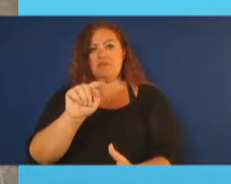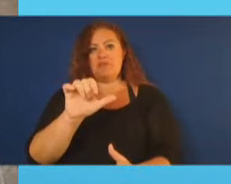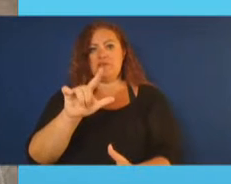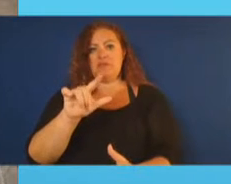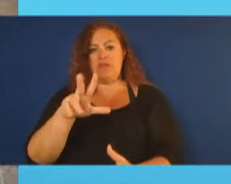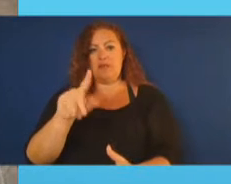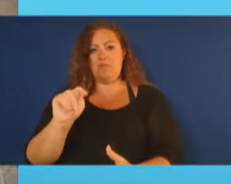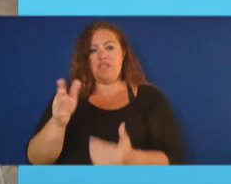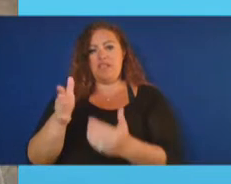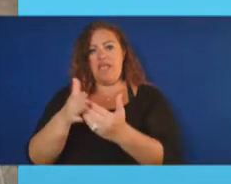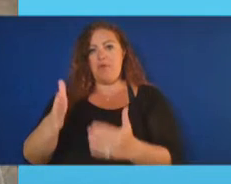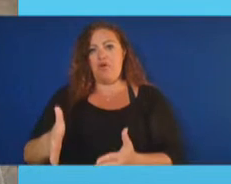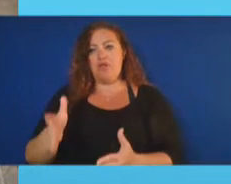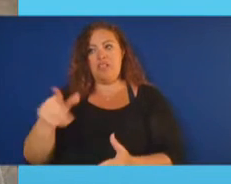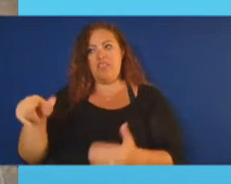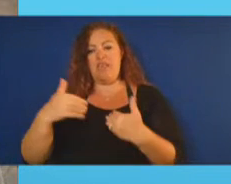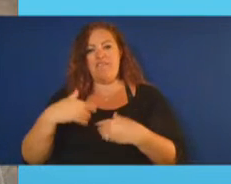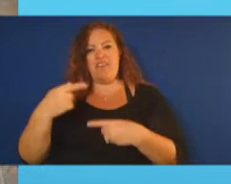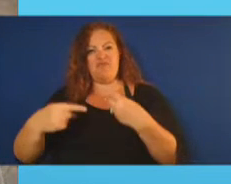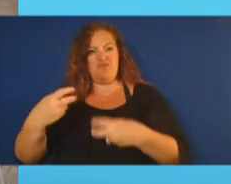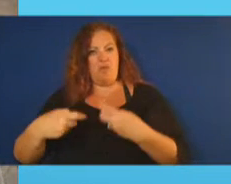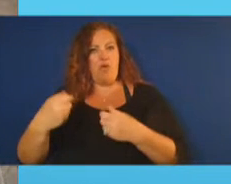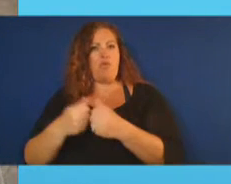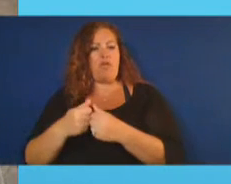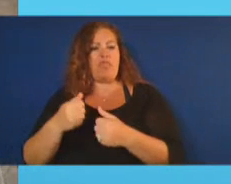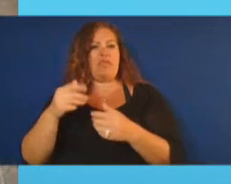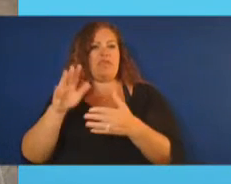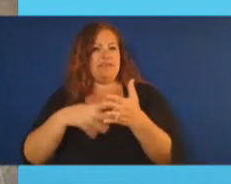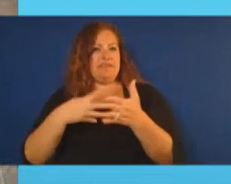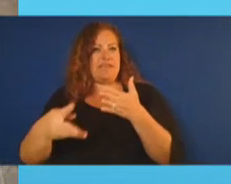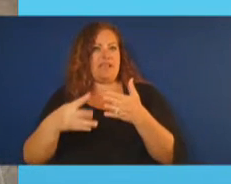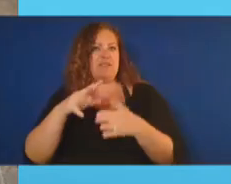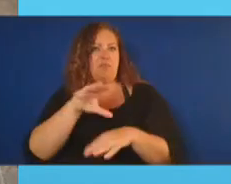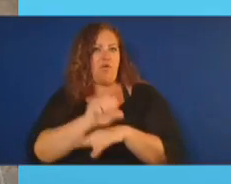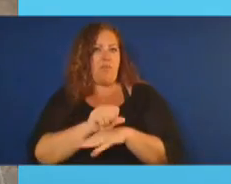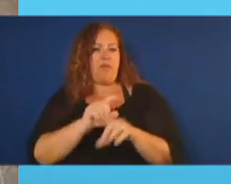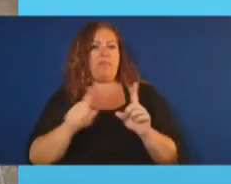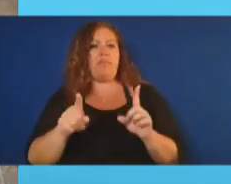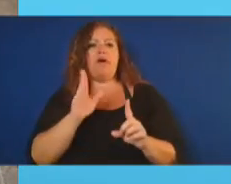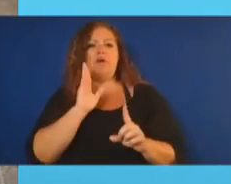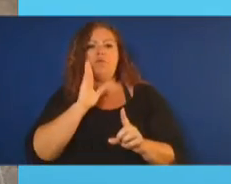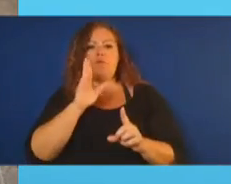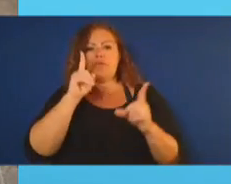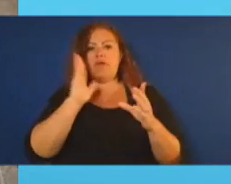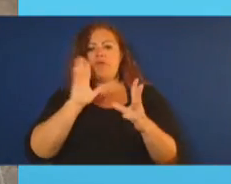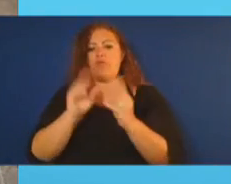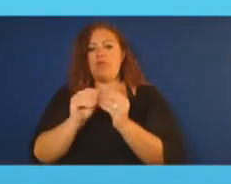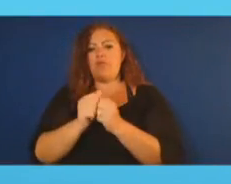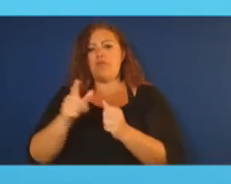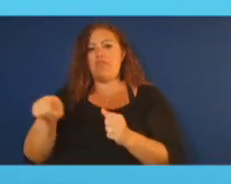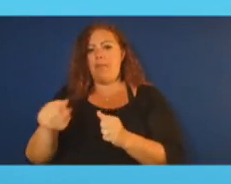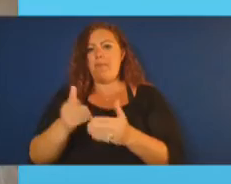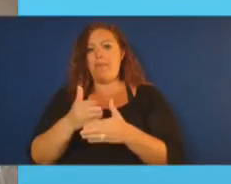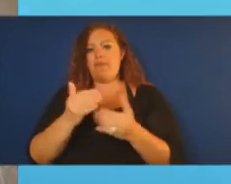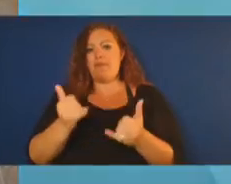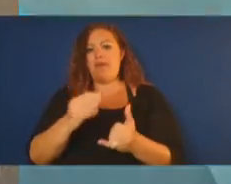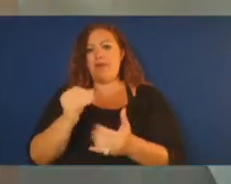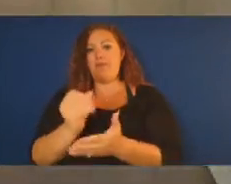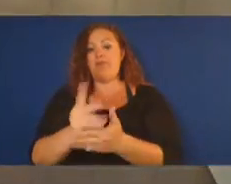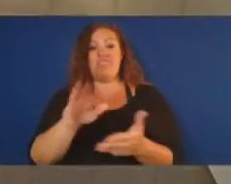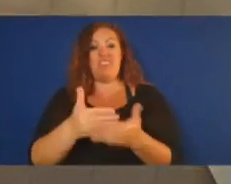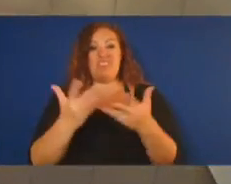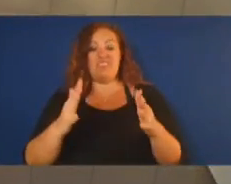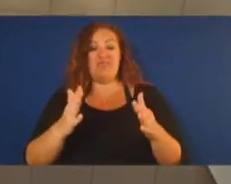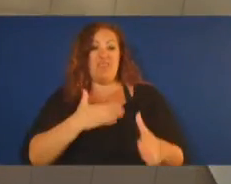been they've had some trouble scheduling but we expect that we will meet with them between now and the approval uh that's all I have happy to take